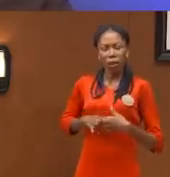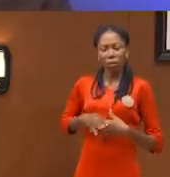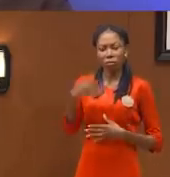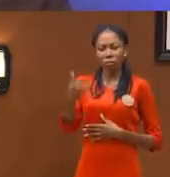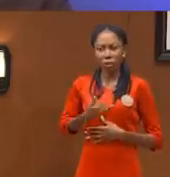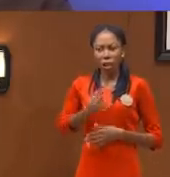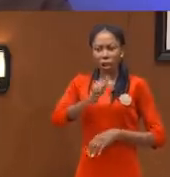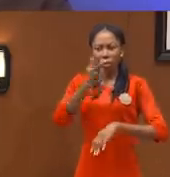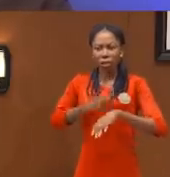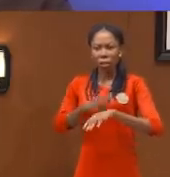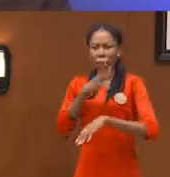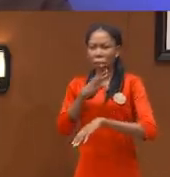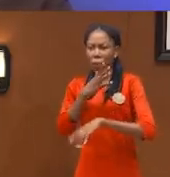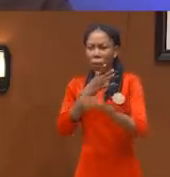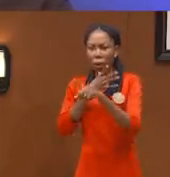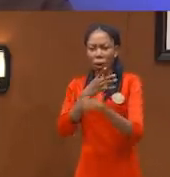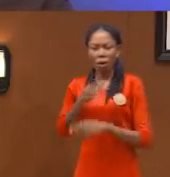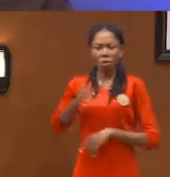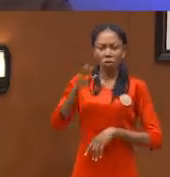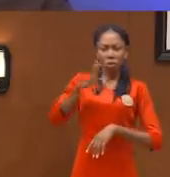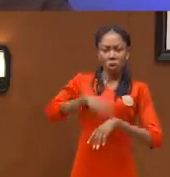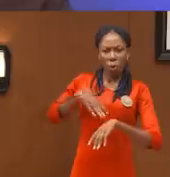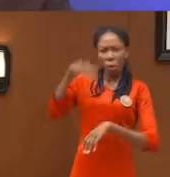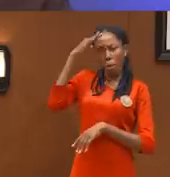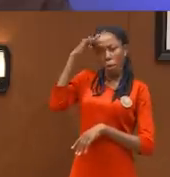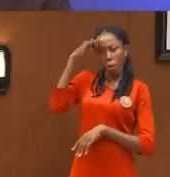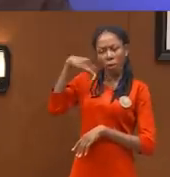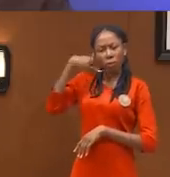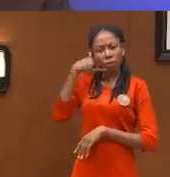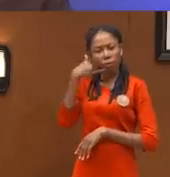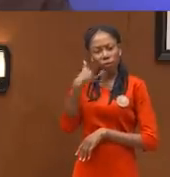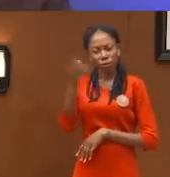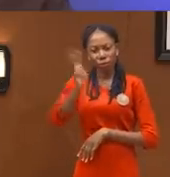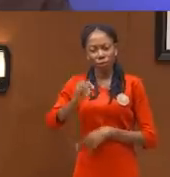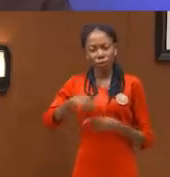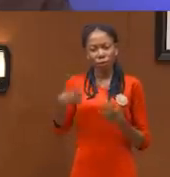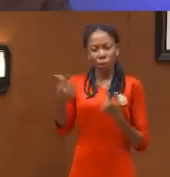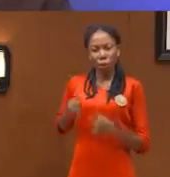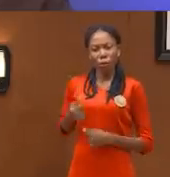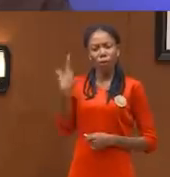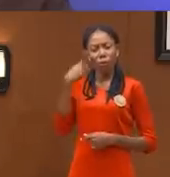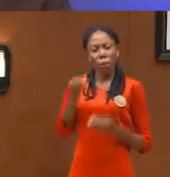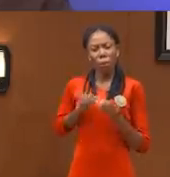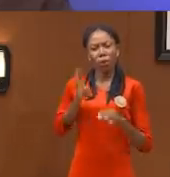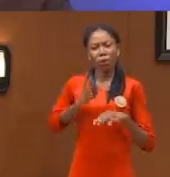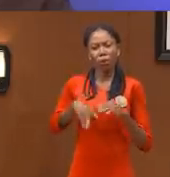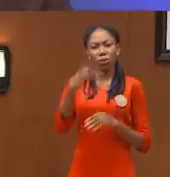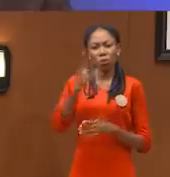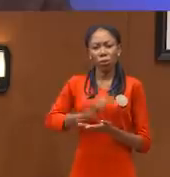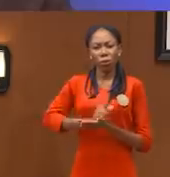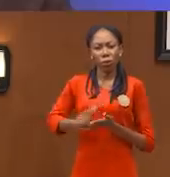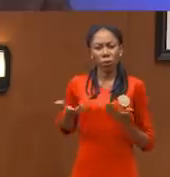my mom calls him to come, he'll say, I'll come. So it was more than 2 weeks before he